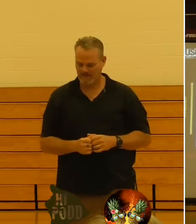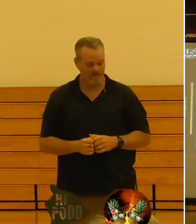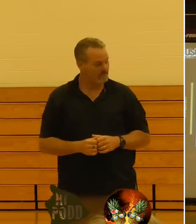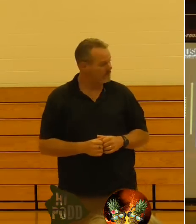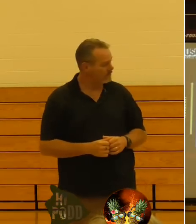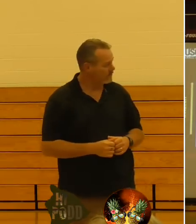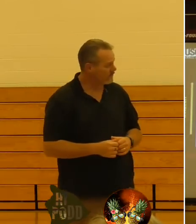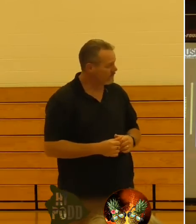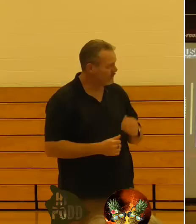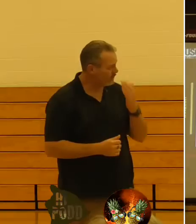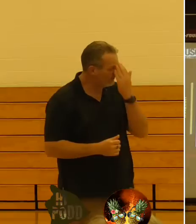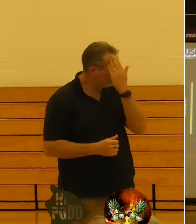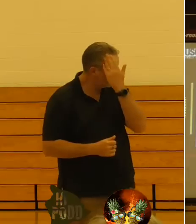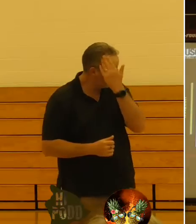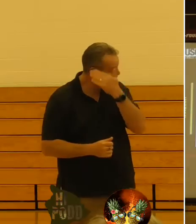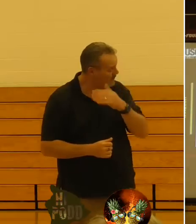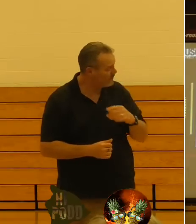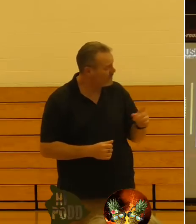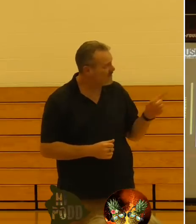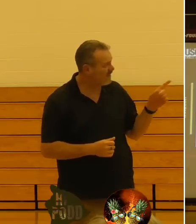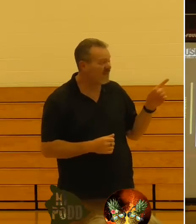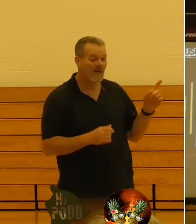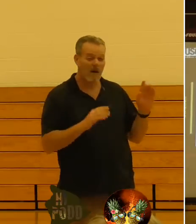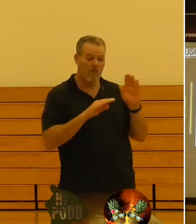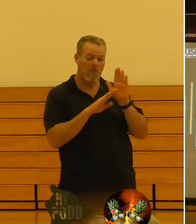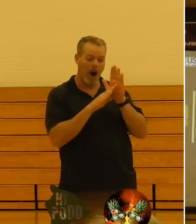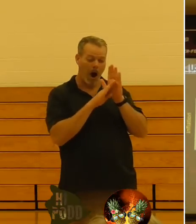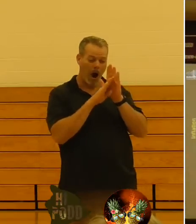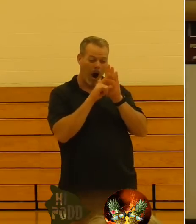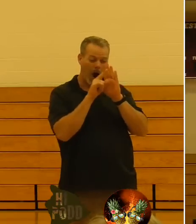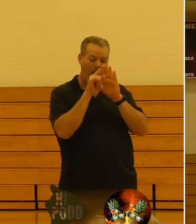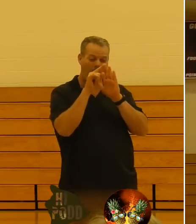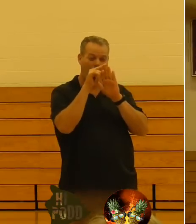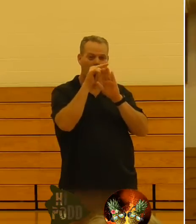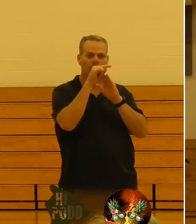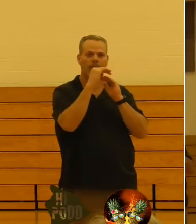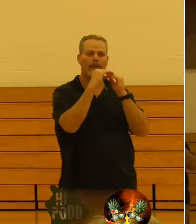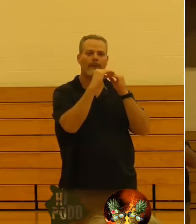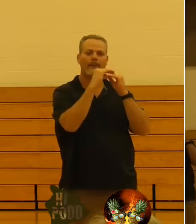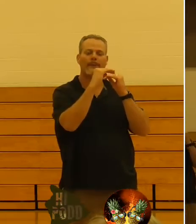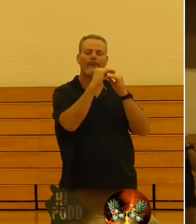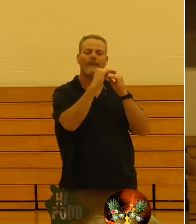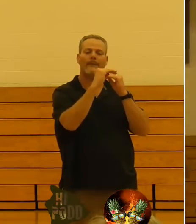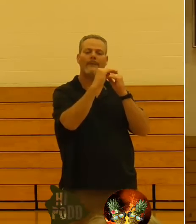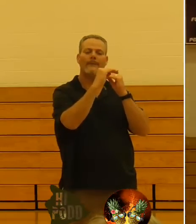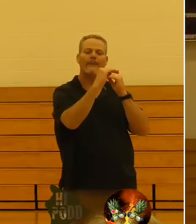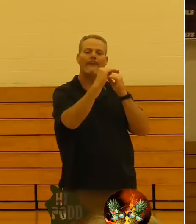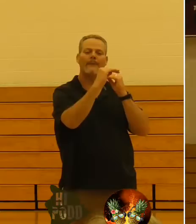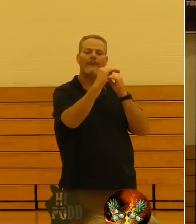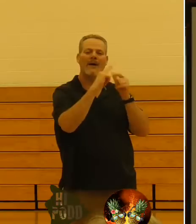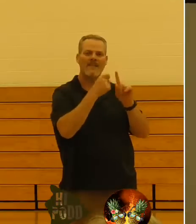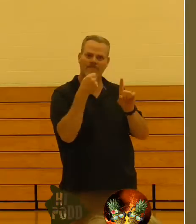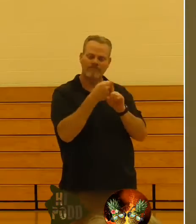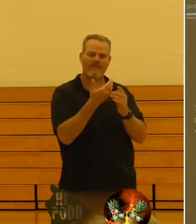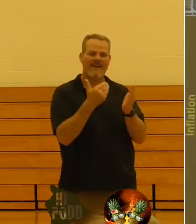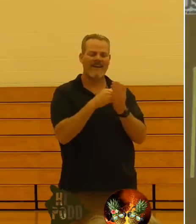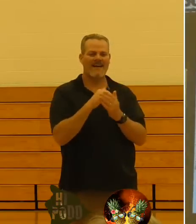then went quiet for a while. And then we had another pulse where it went up in the early 2000s.